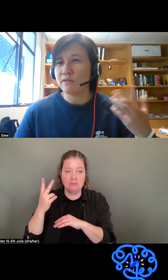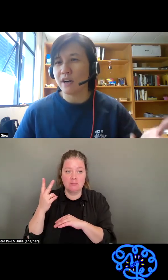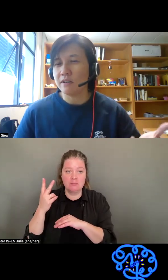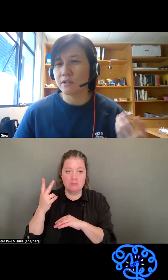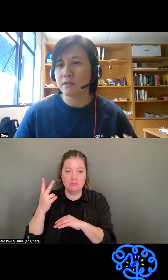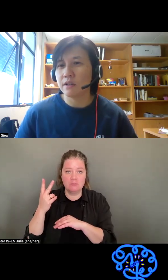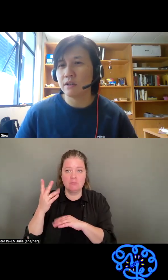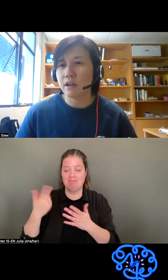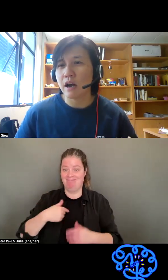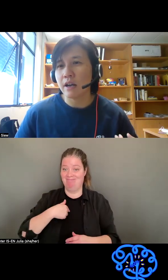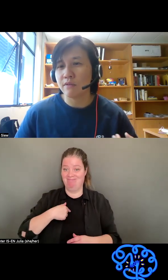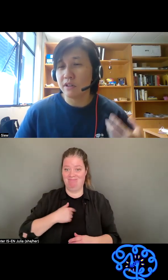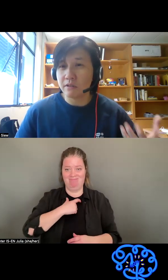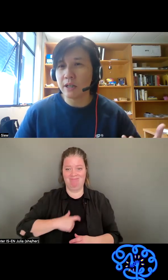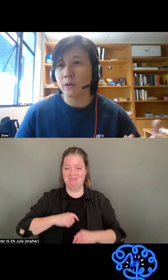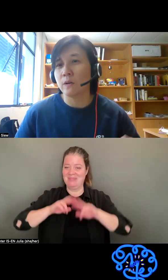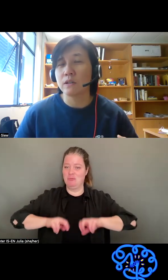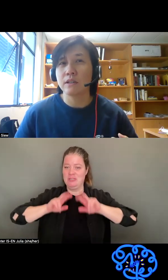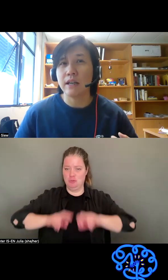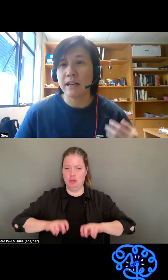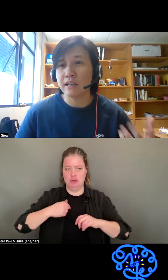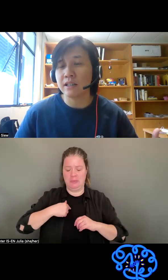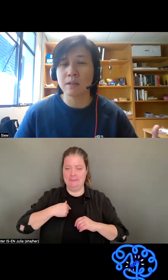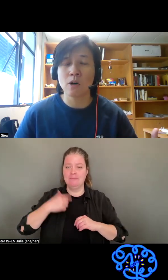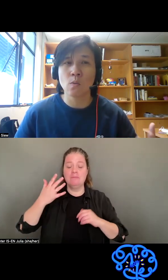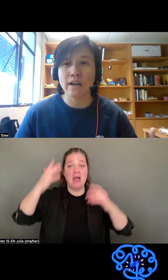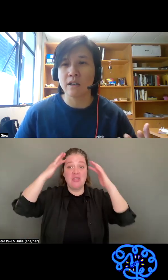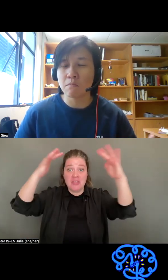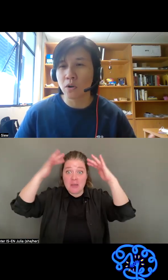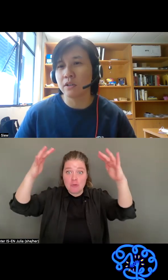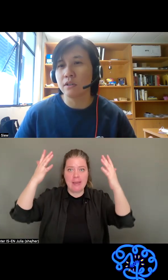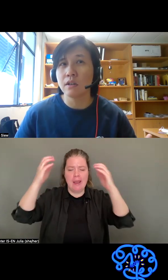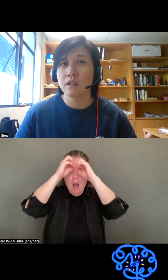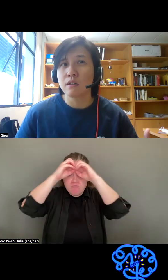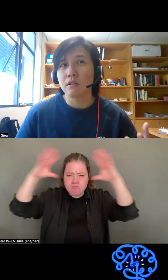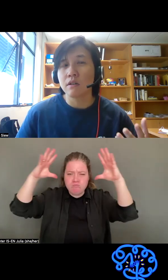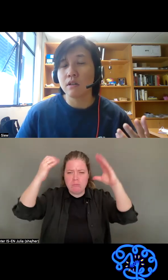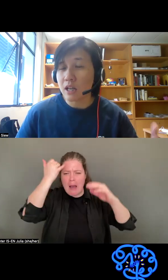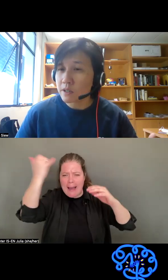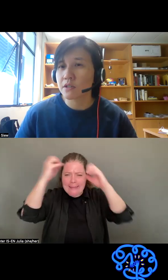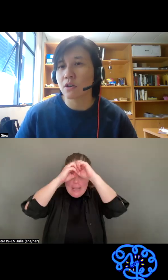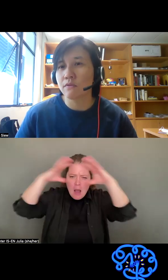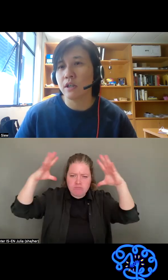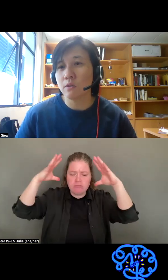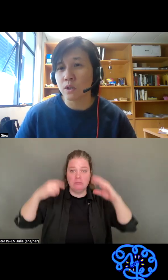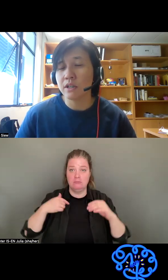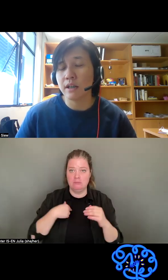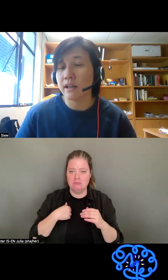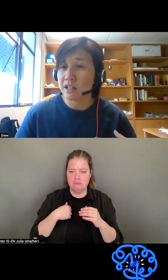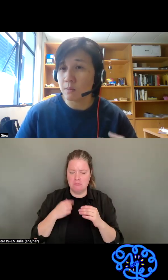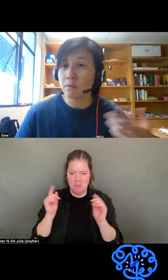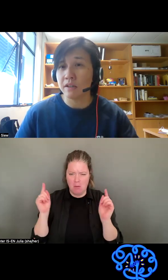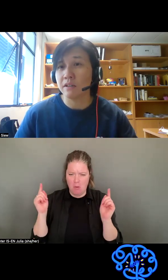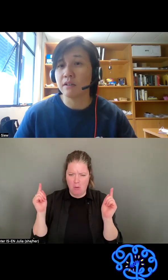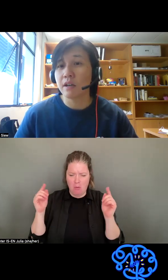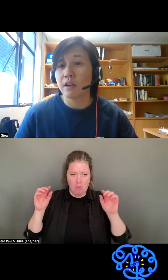researcher defined. So I have a theory or an idea about what are important neighbors of a given word, and that